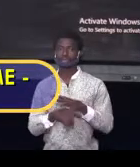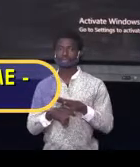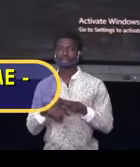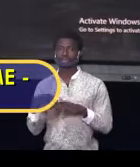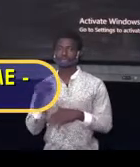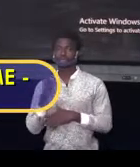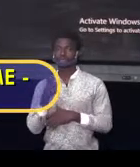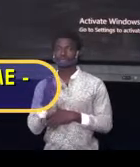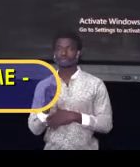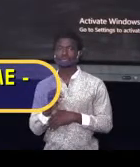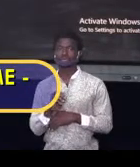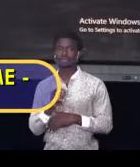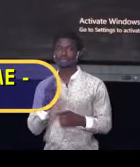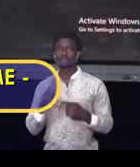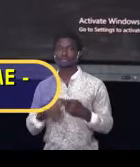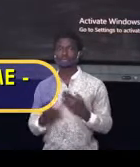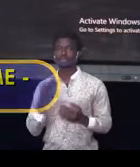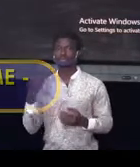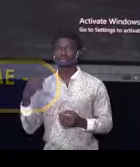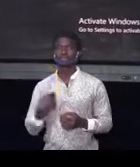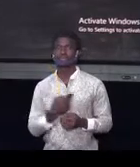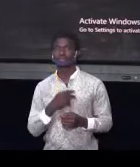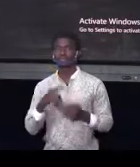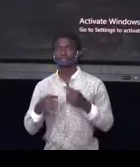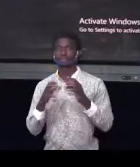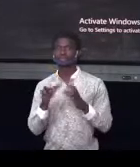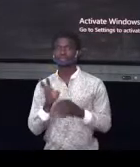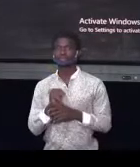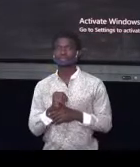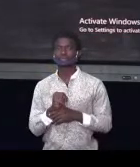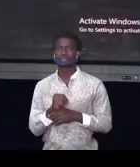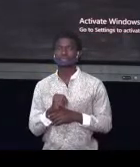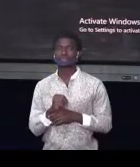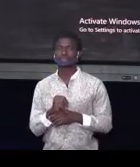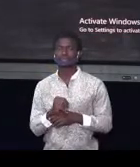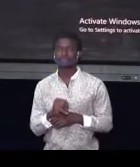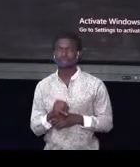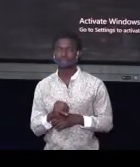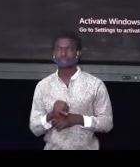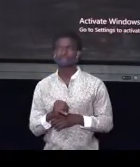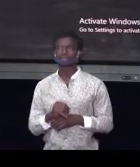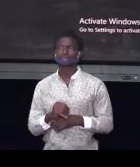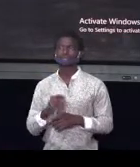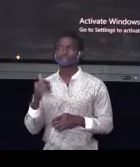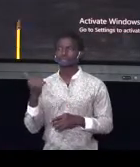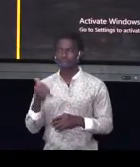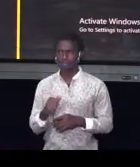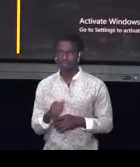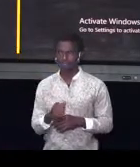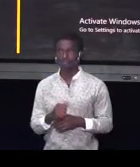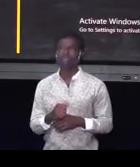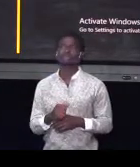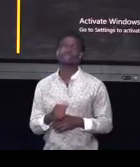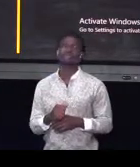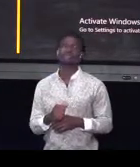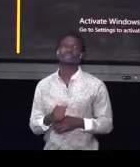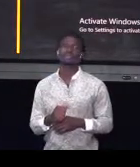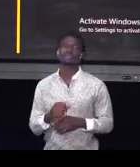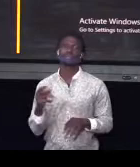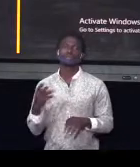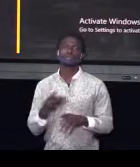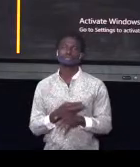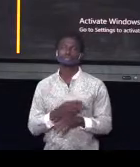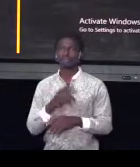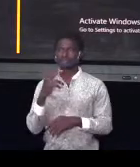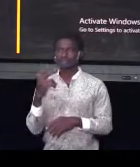let's go. So it will be easy for us to compare them. Start with this one. What do I multiply by 3 to get 30? Of course, that's 10. So 3 times